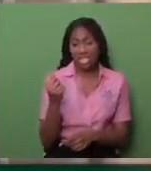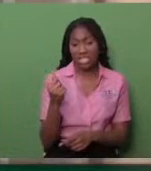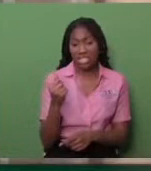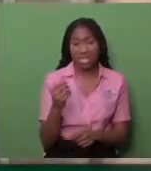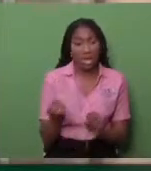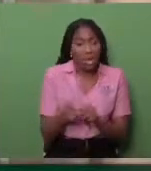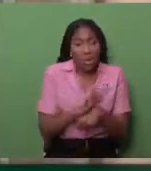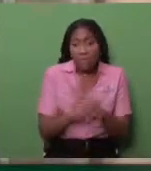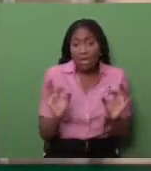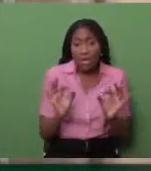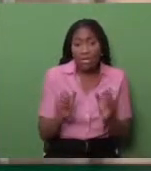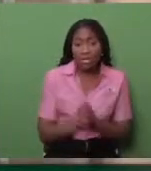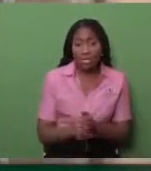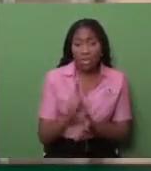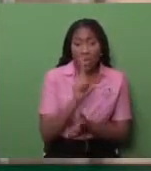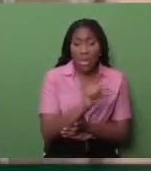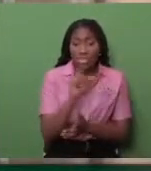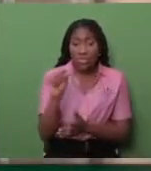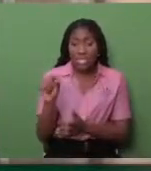2020, they took out